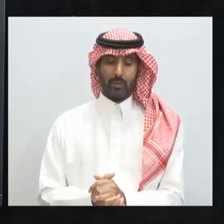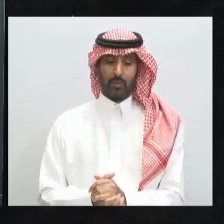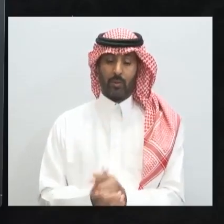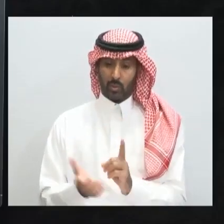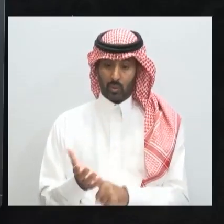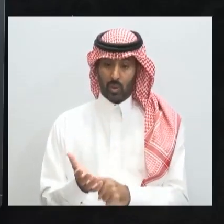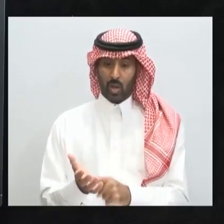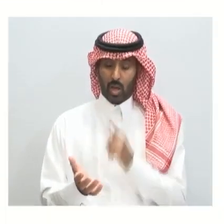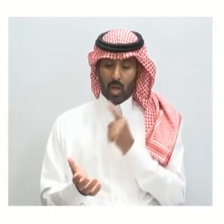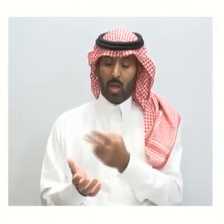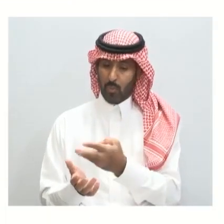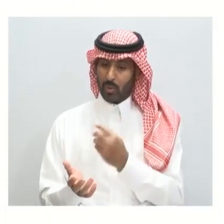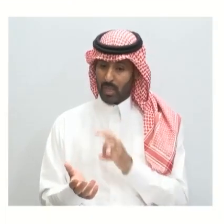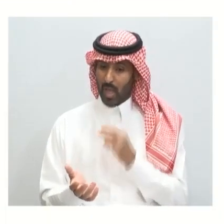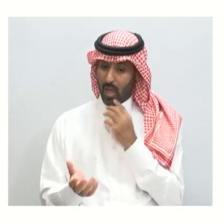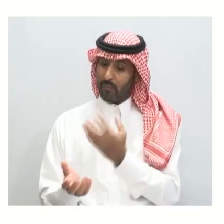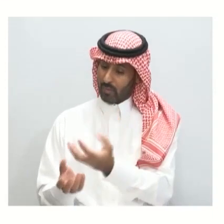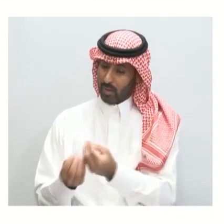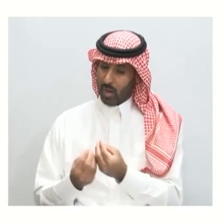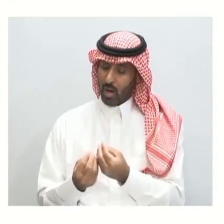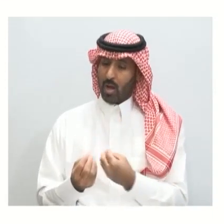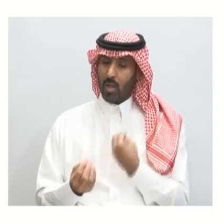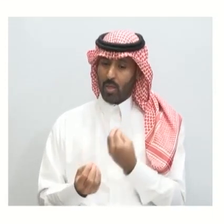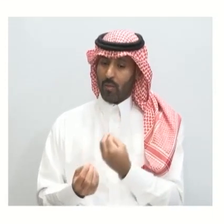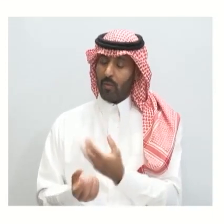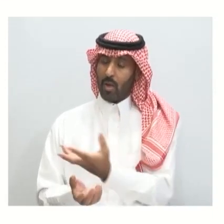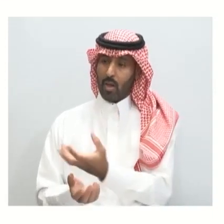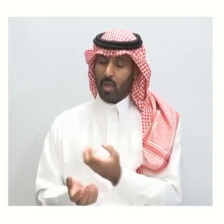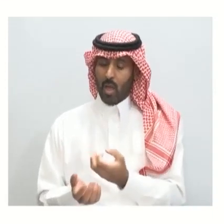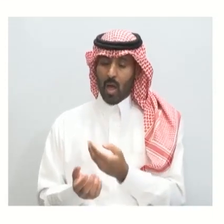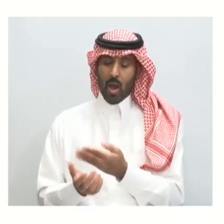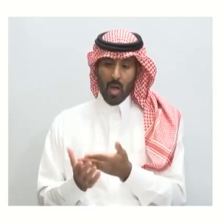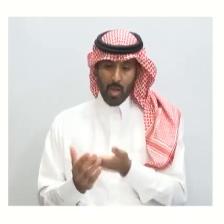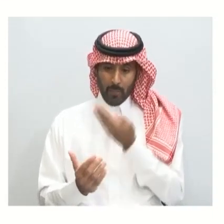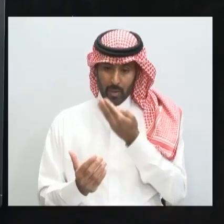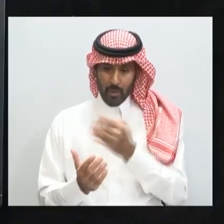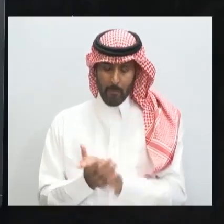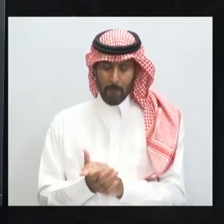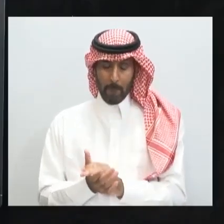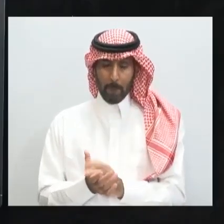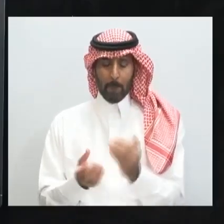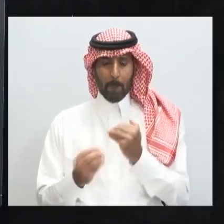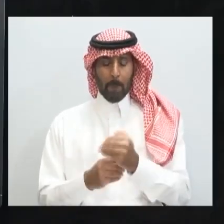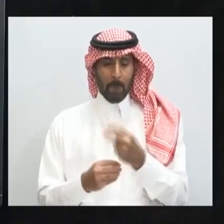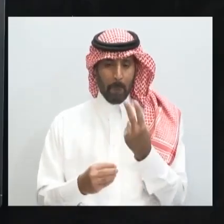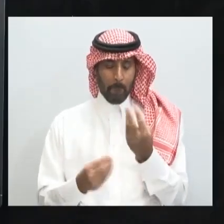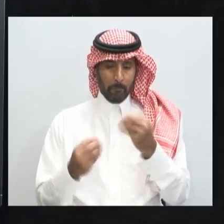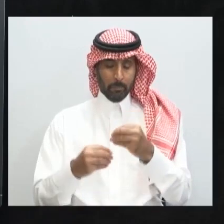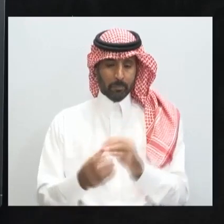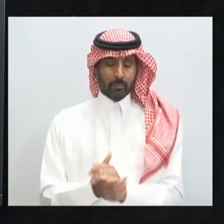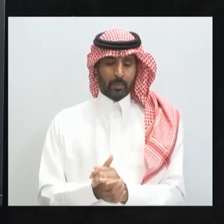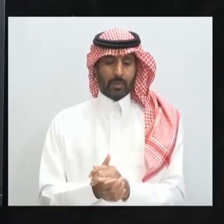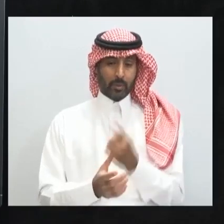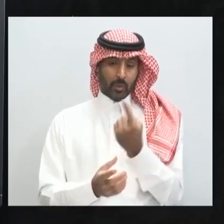Sure, I'd love another also. So here we have a pronoun. Another what? Another piece. Here it